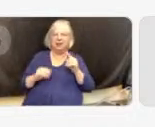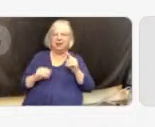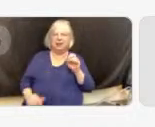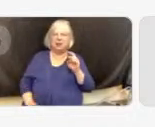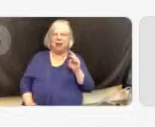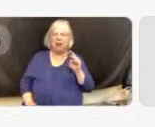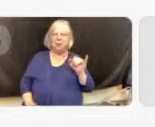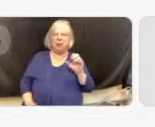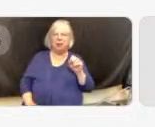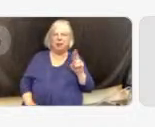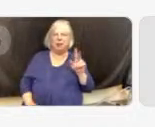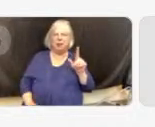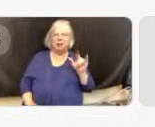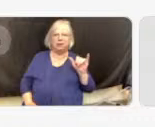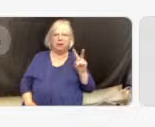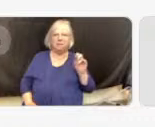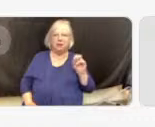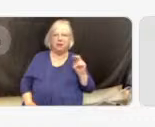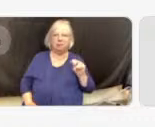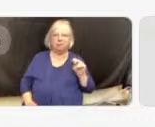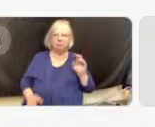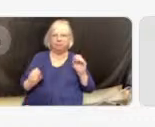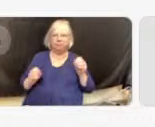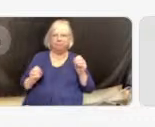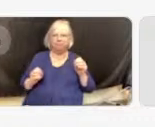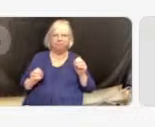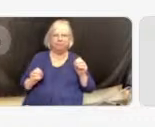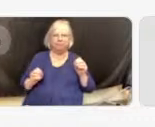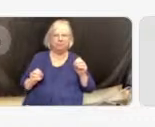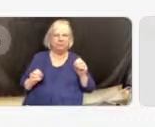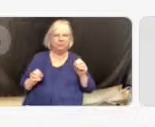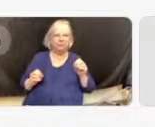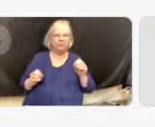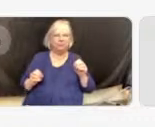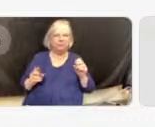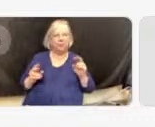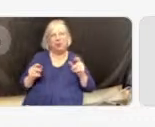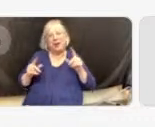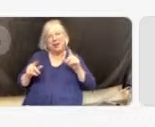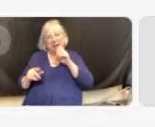Tommy Sullivan. I guess it is your turn, Annette Shedd.